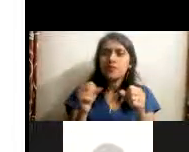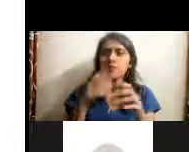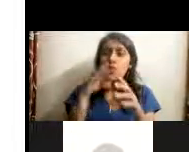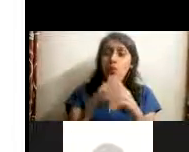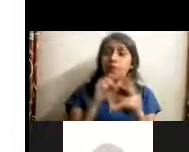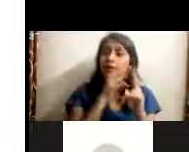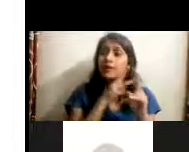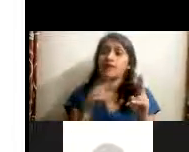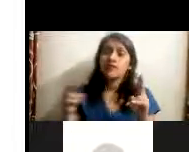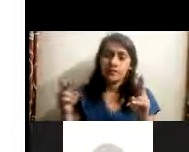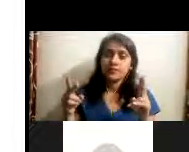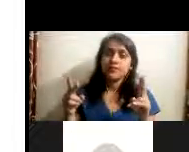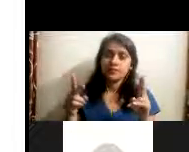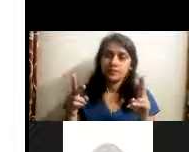different